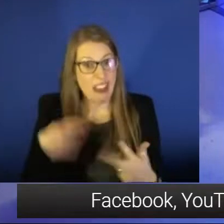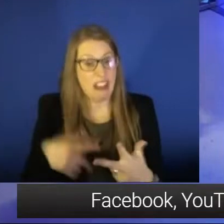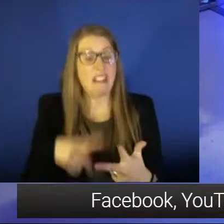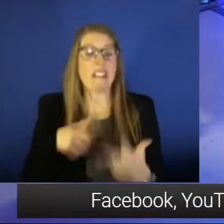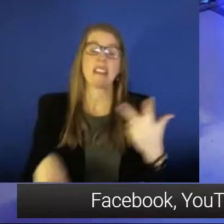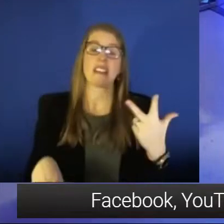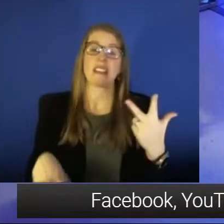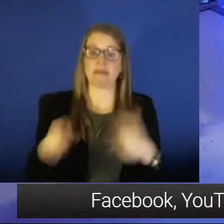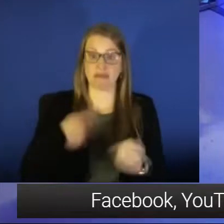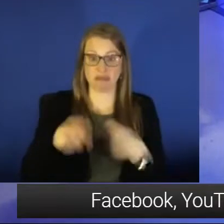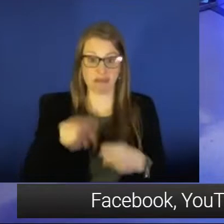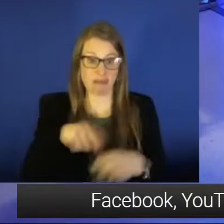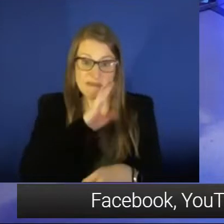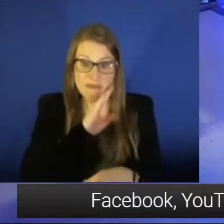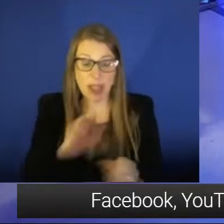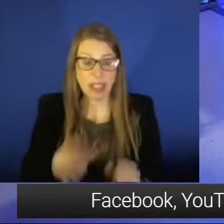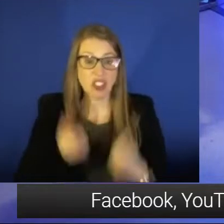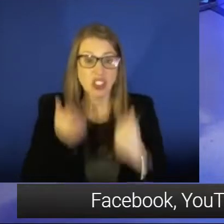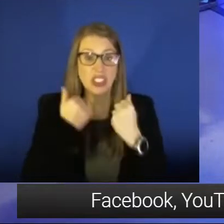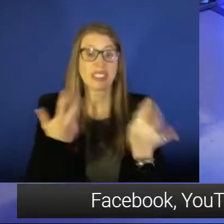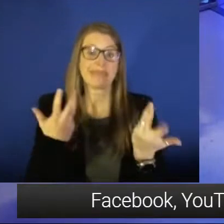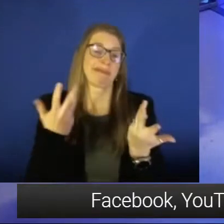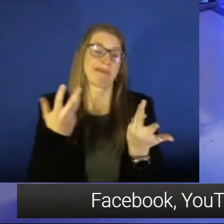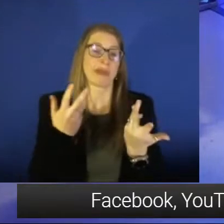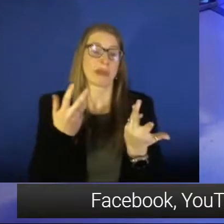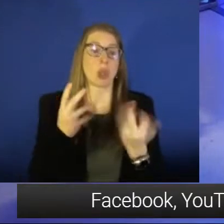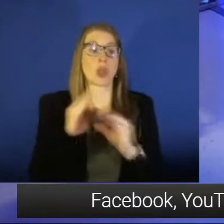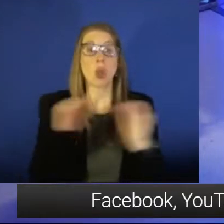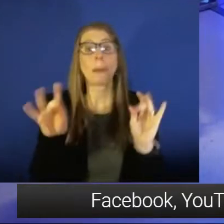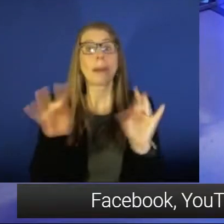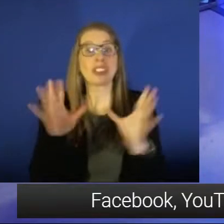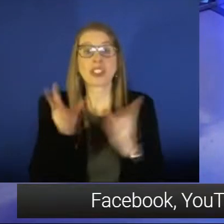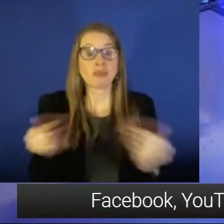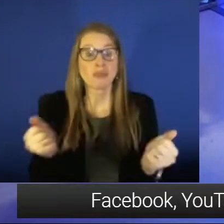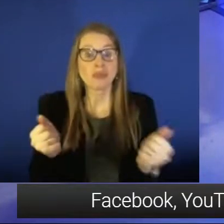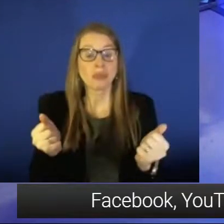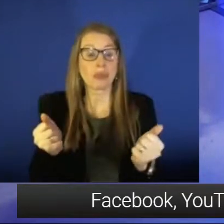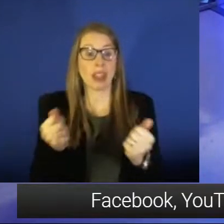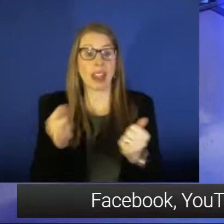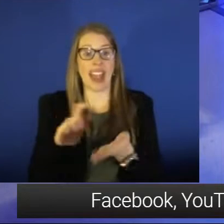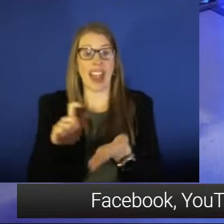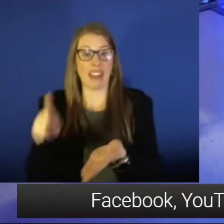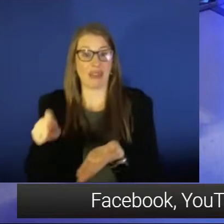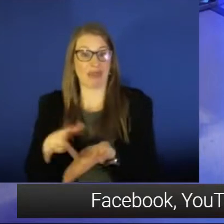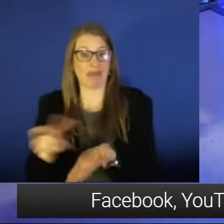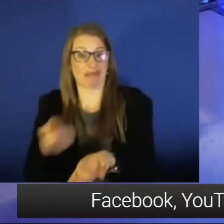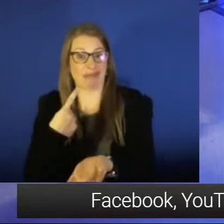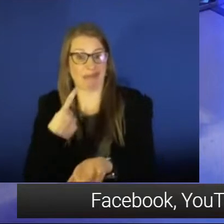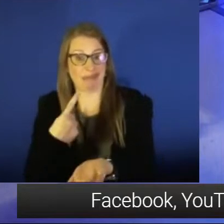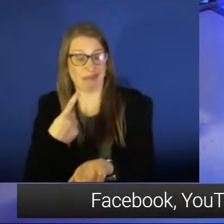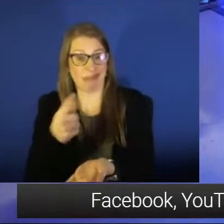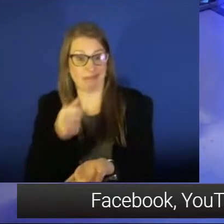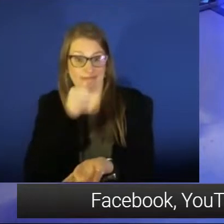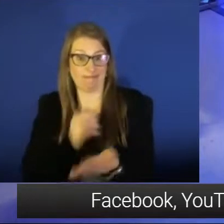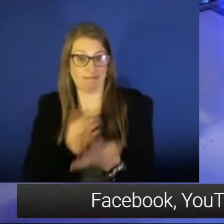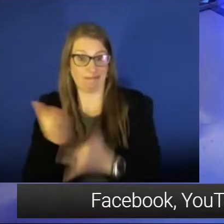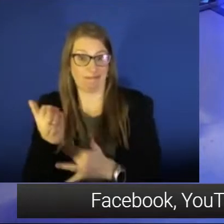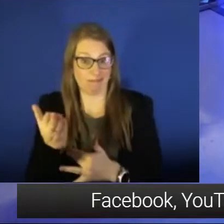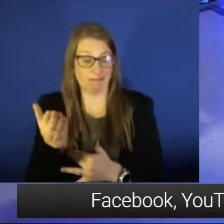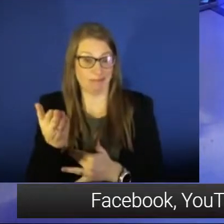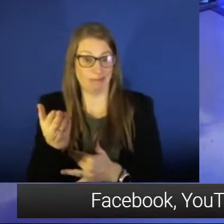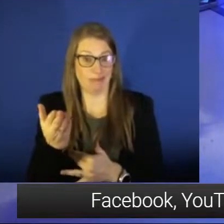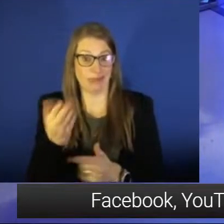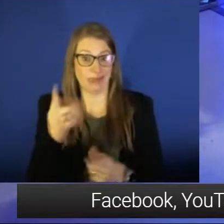no magic solution. It's just like you said, you have to just take the pills and get through the season. But when things like that go when